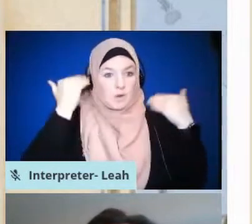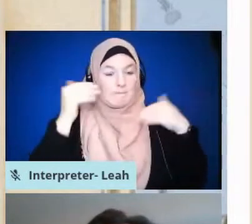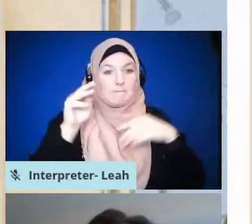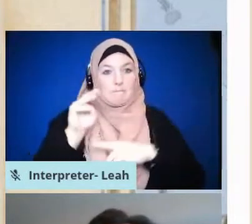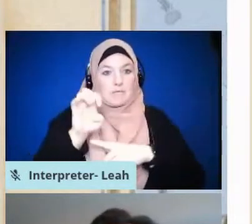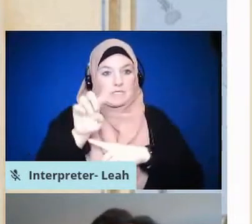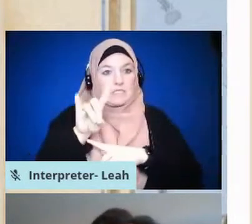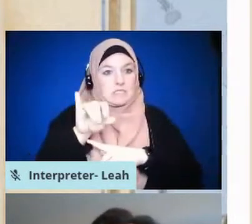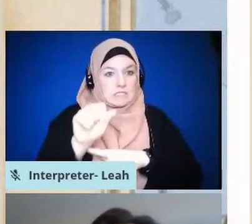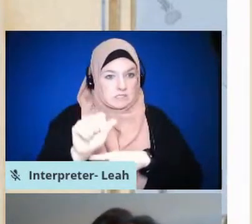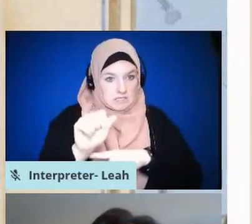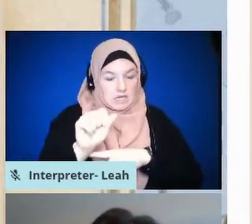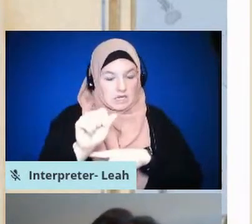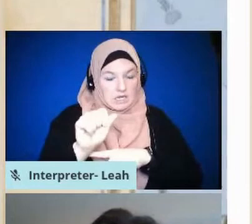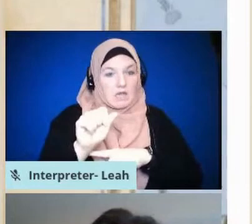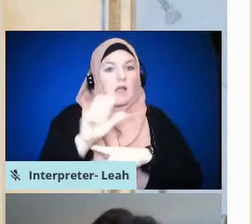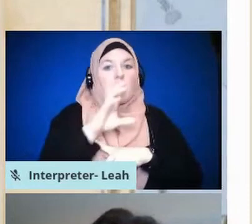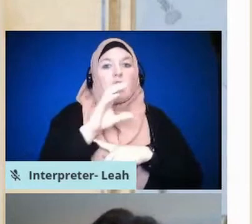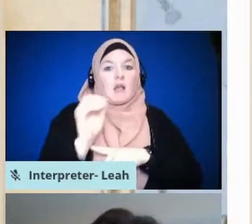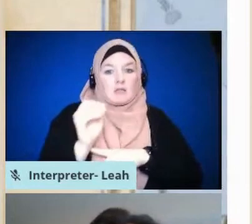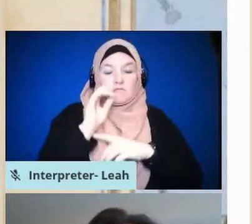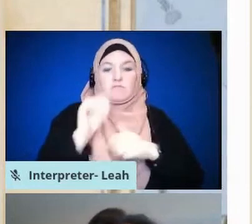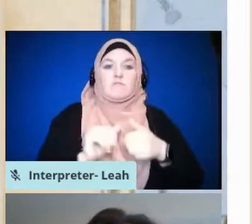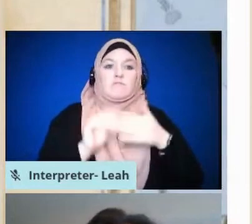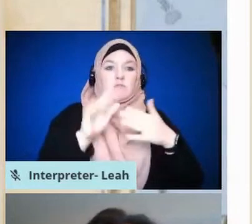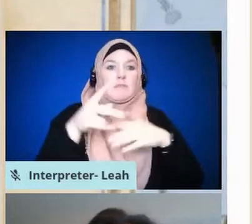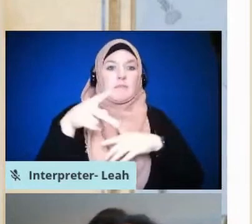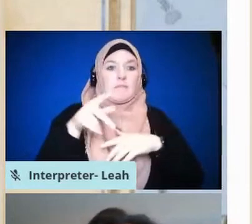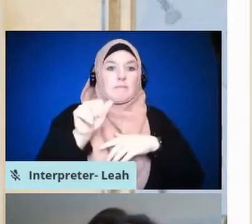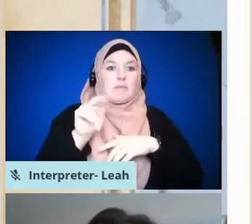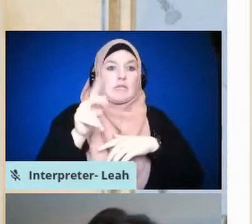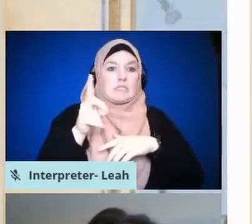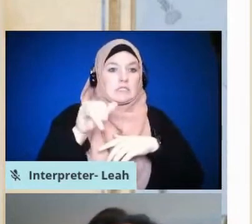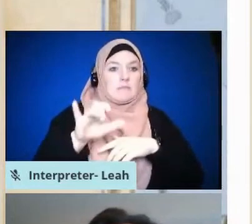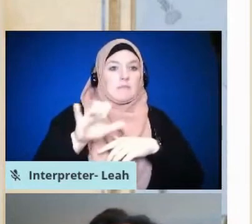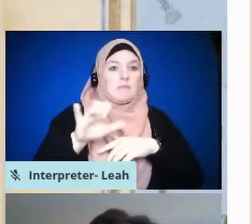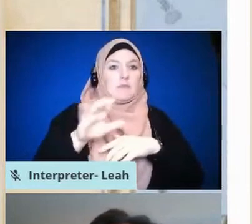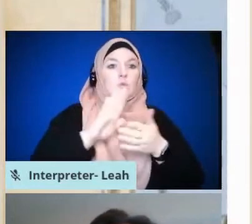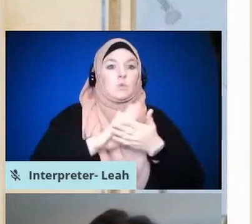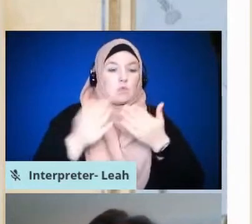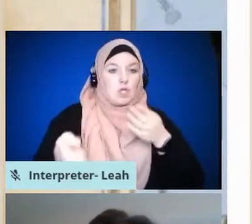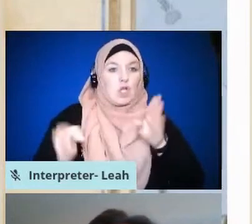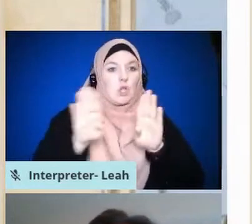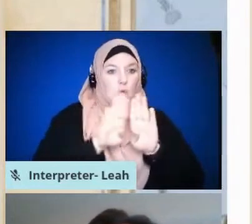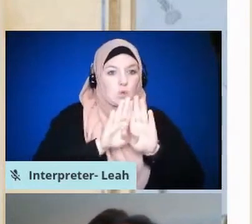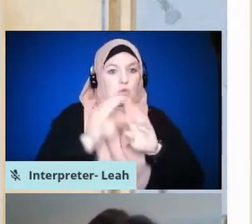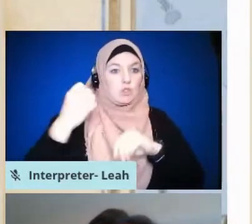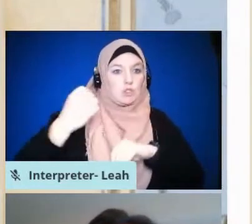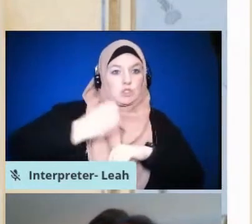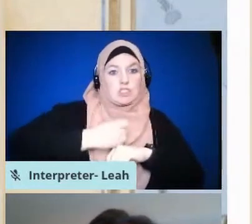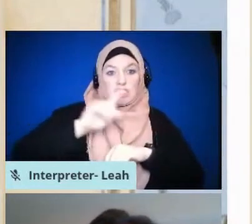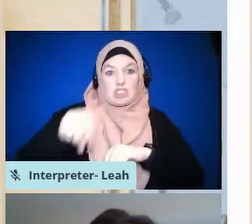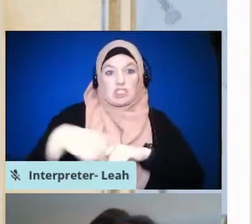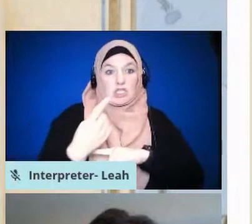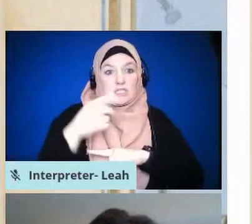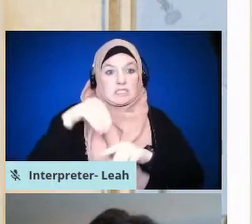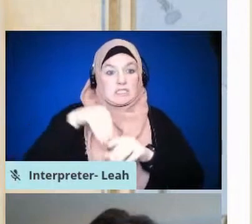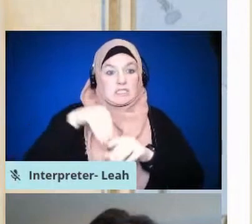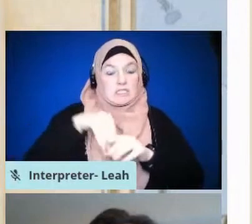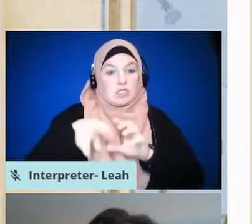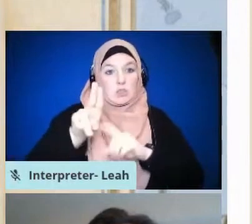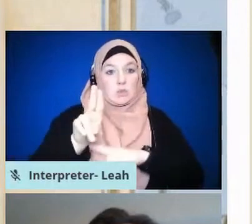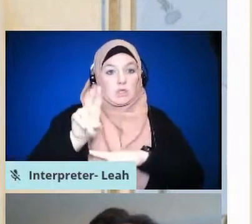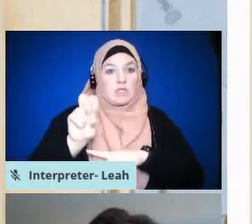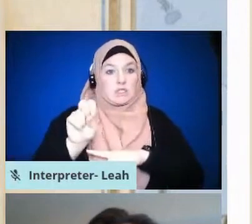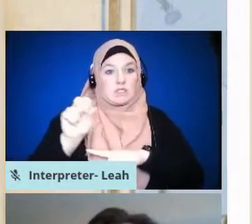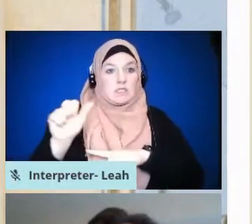coverage. Measures to confront the pandemic resulted in schools closure. Just in USA, back